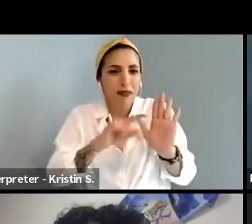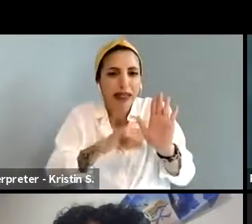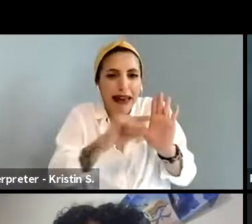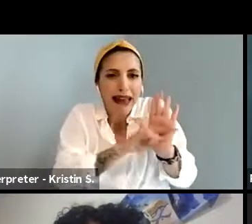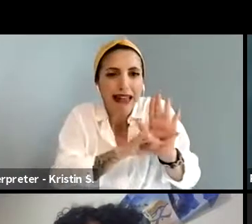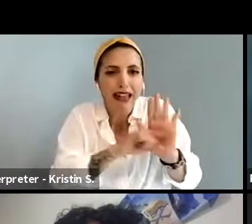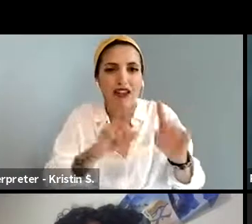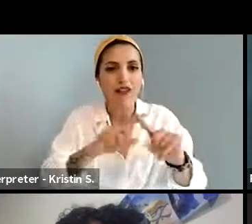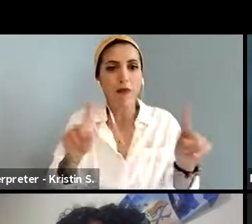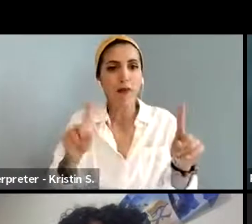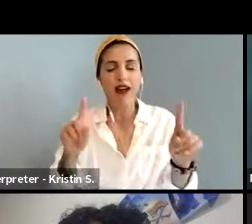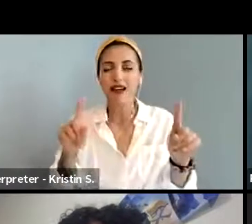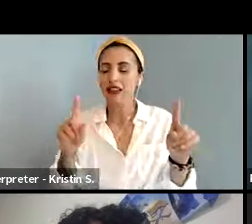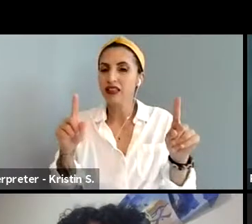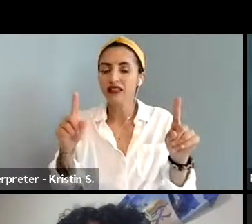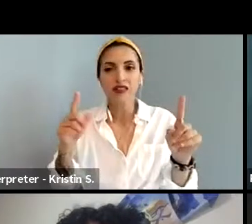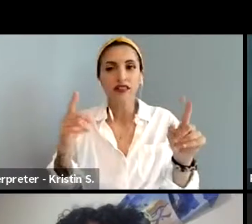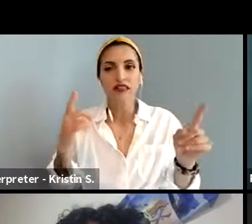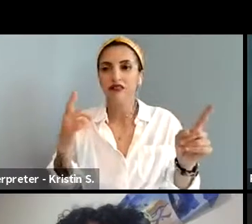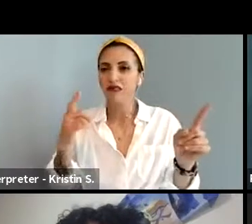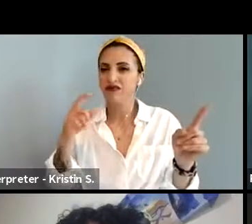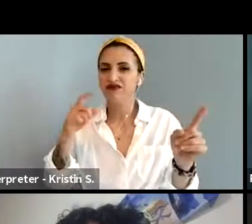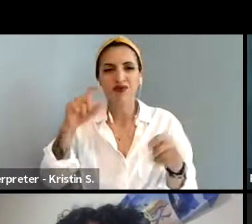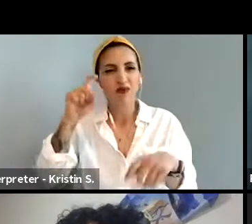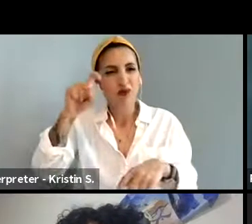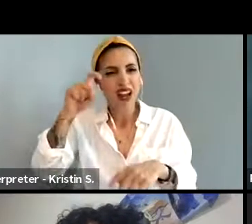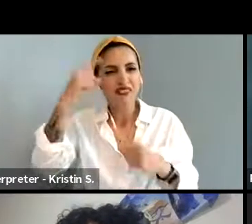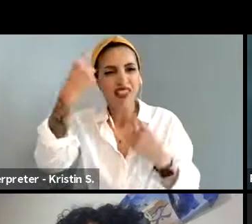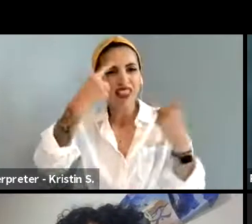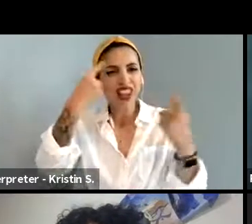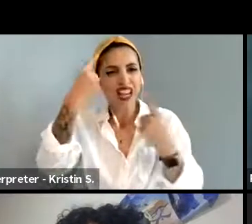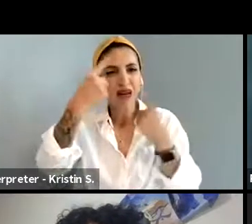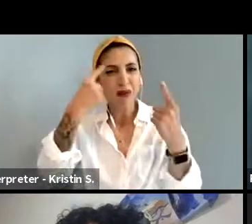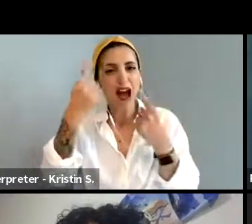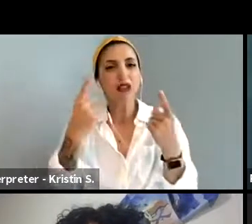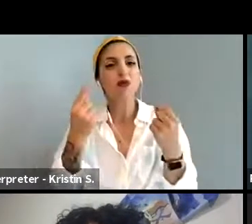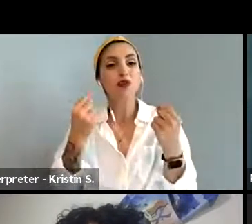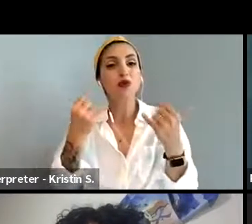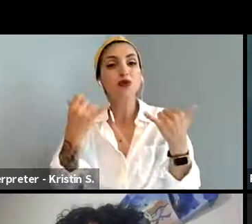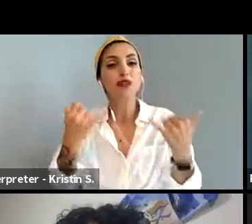feels like there's so many things that we could do now to make